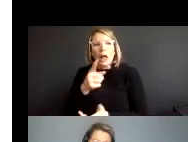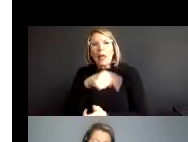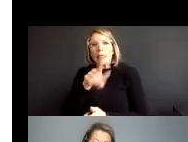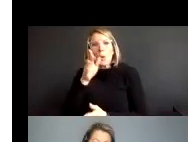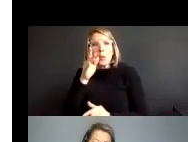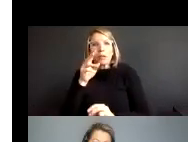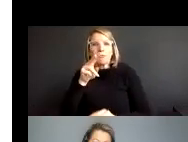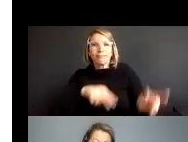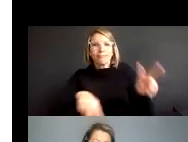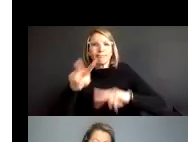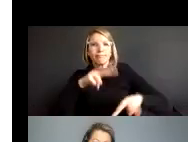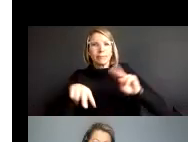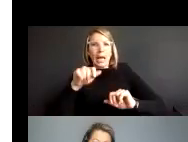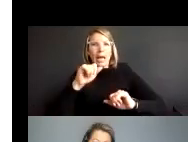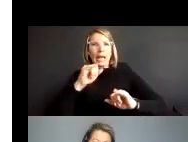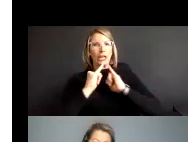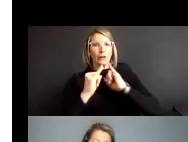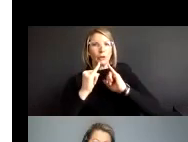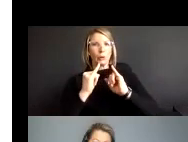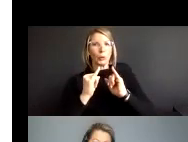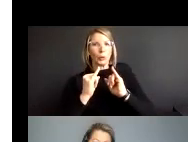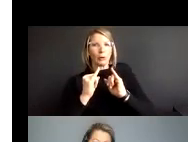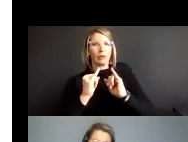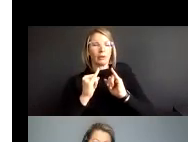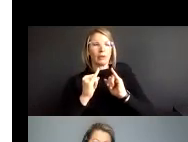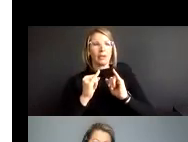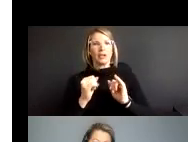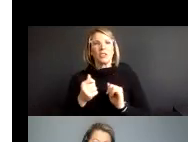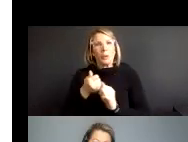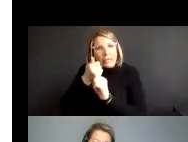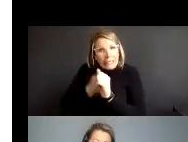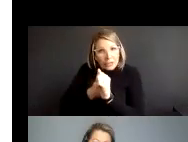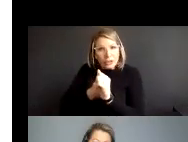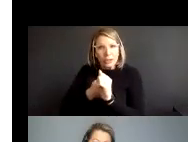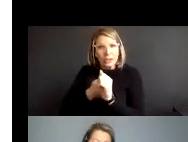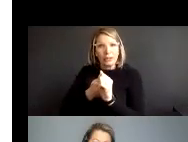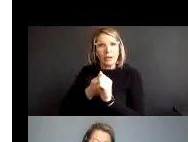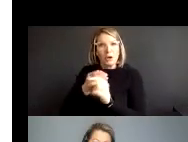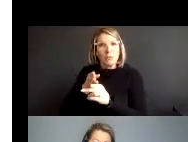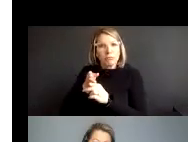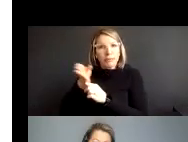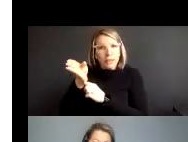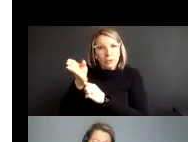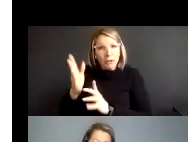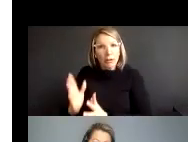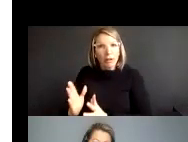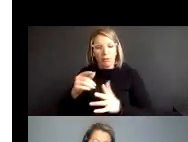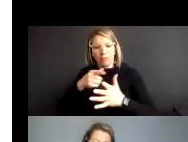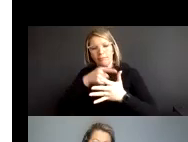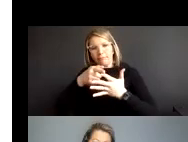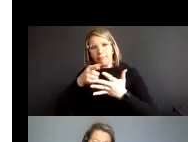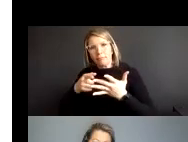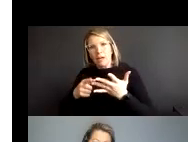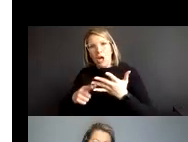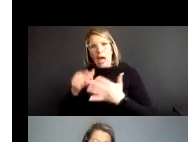interview. Following all those assessments and a review of all the reports, a discussion is then held, of course, to make that